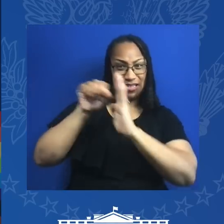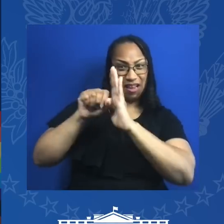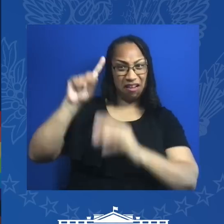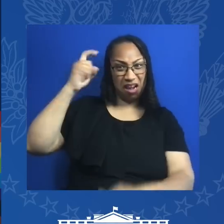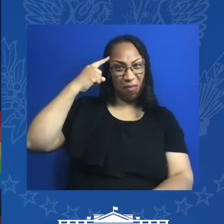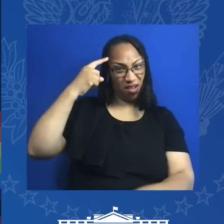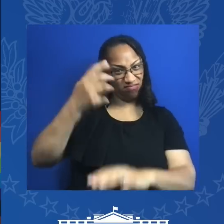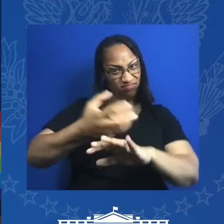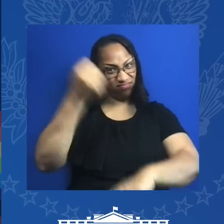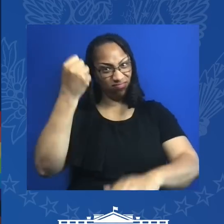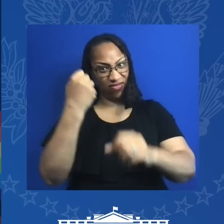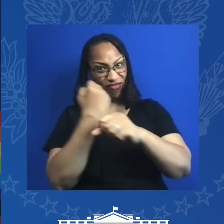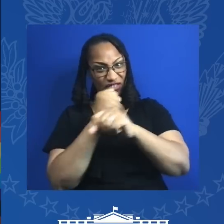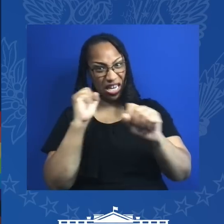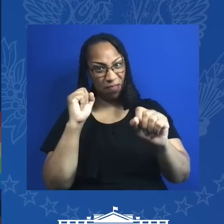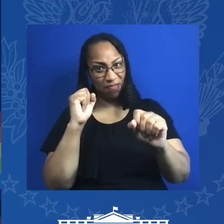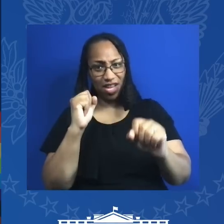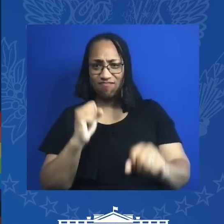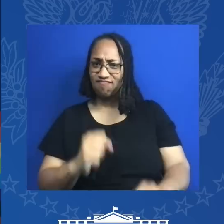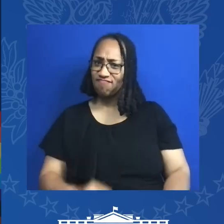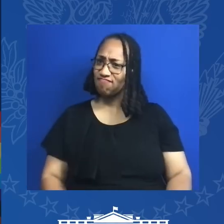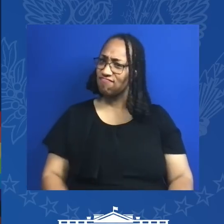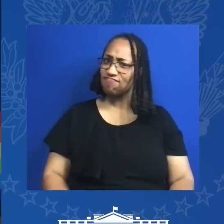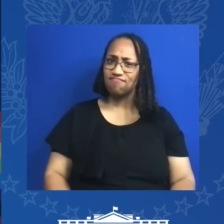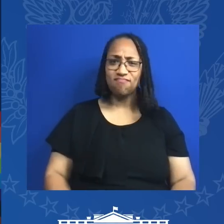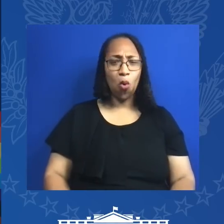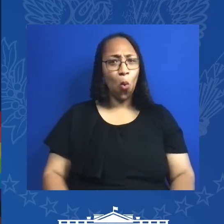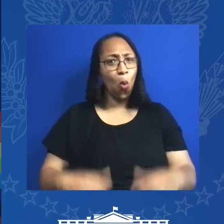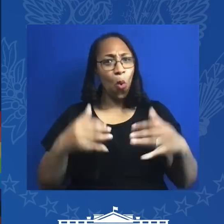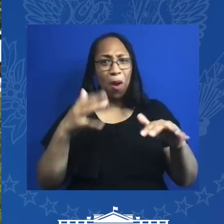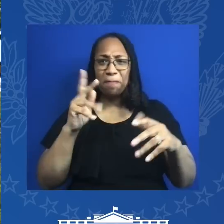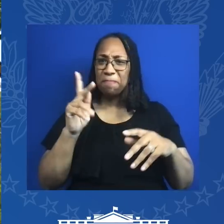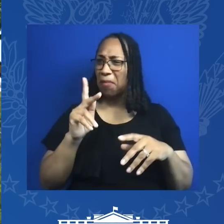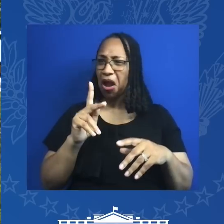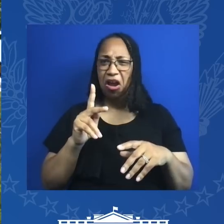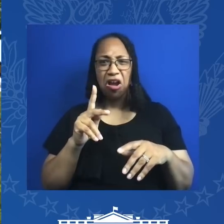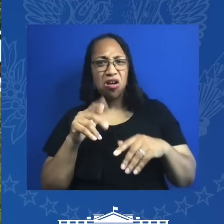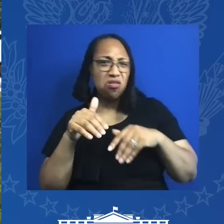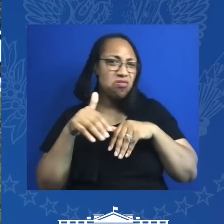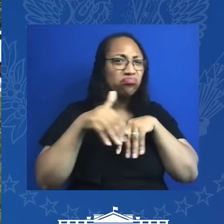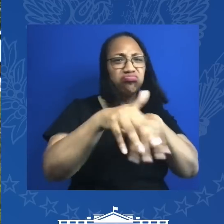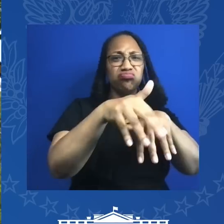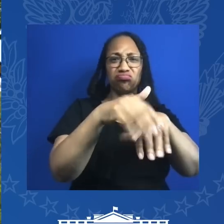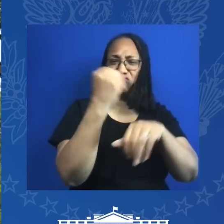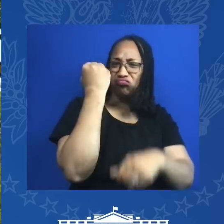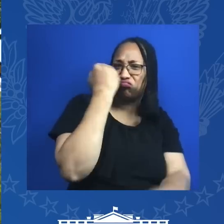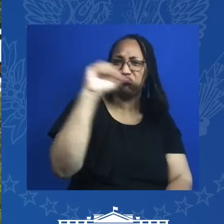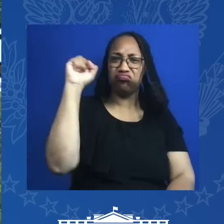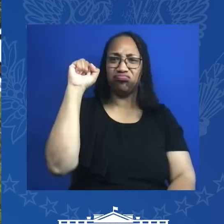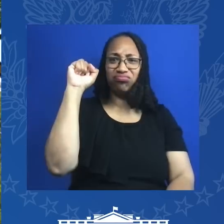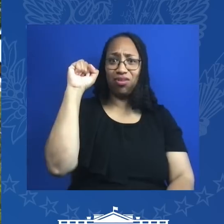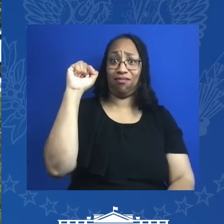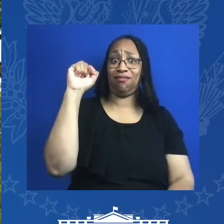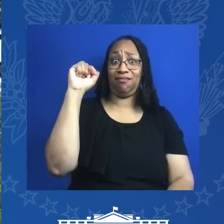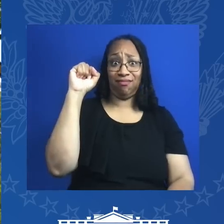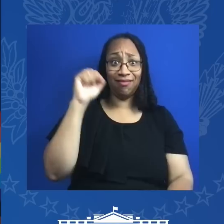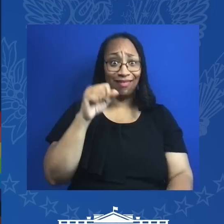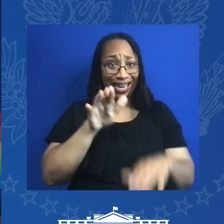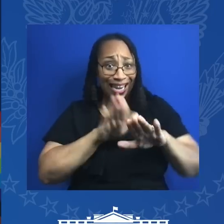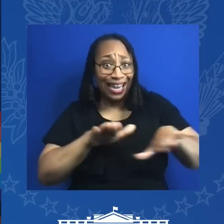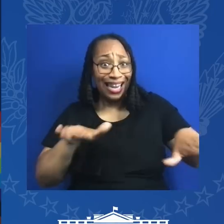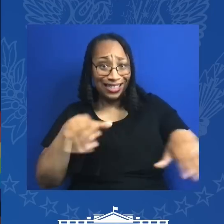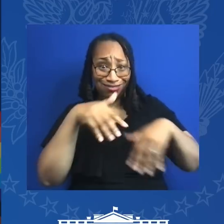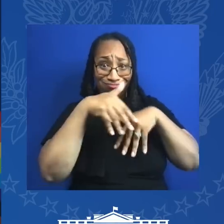protests of hateful bills like Don't Say Gay. And all of you And this is not hyperbole. In all of